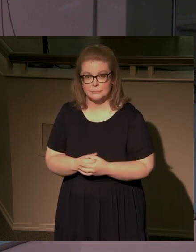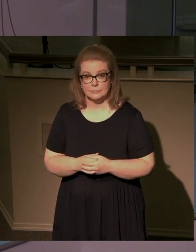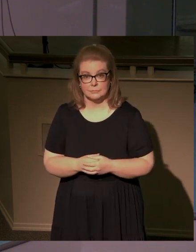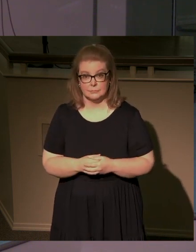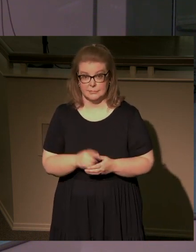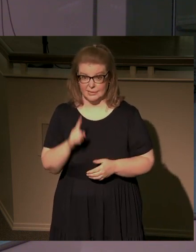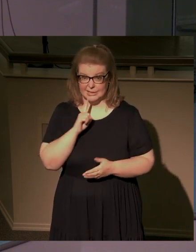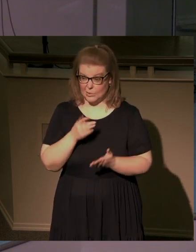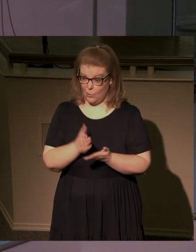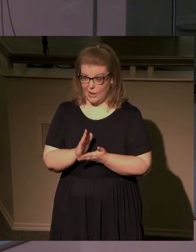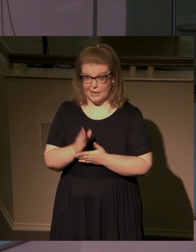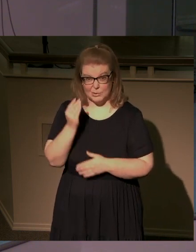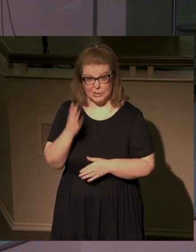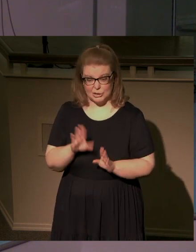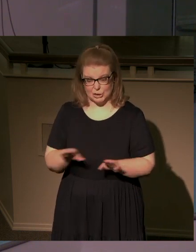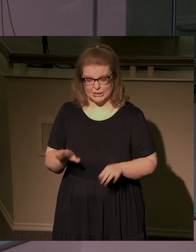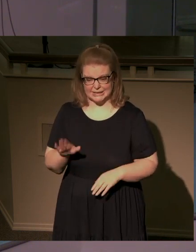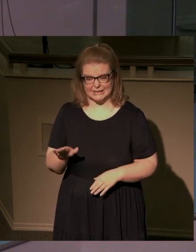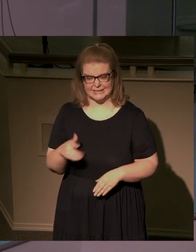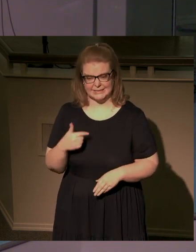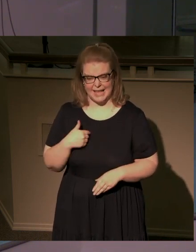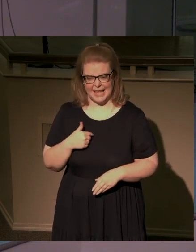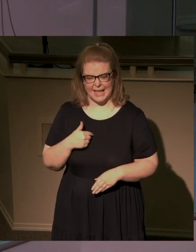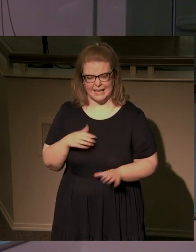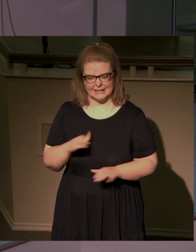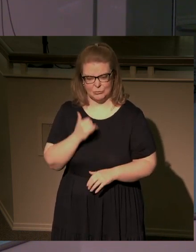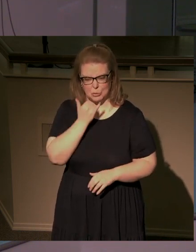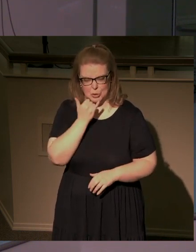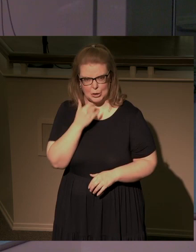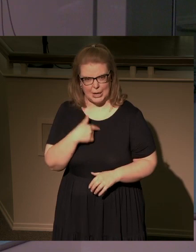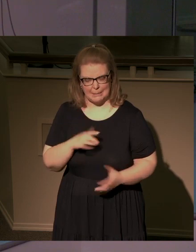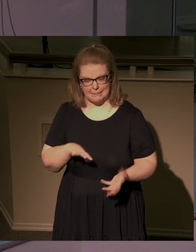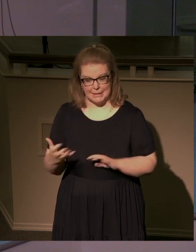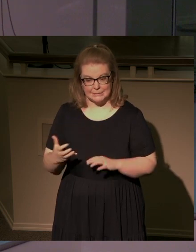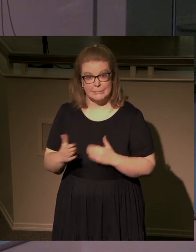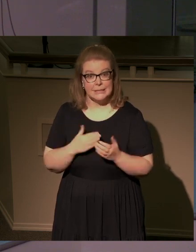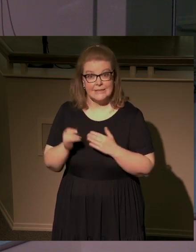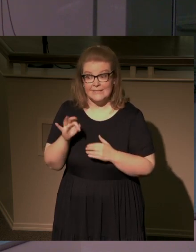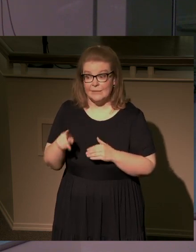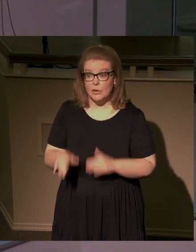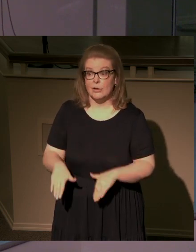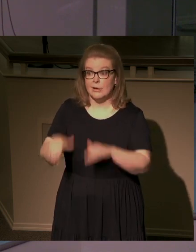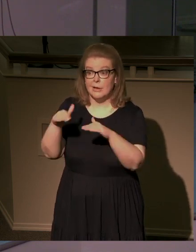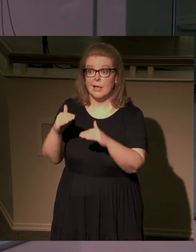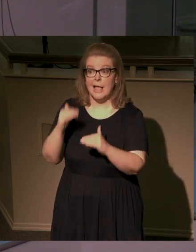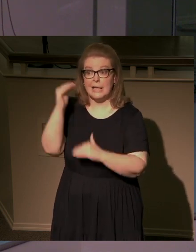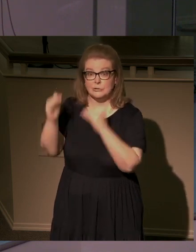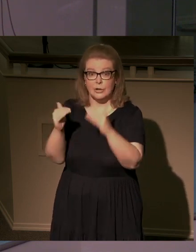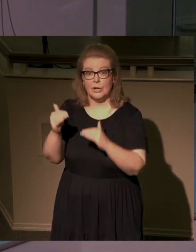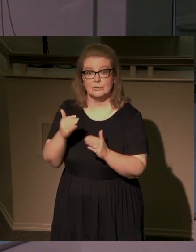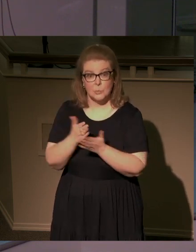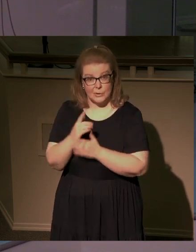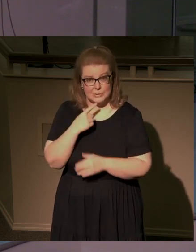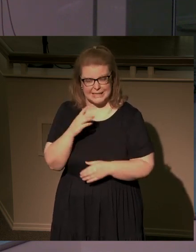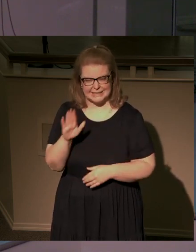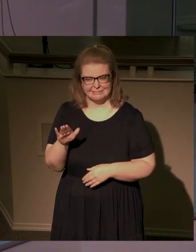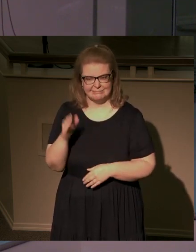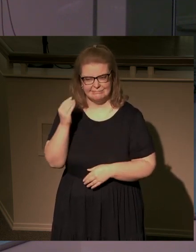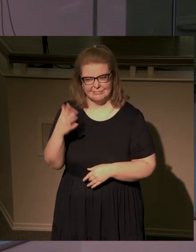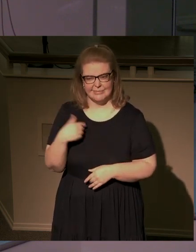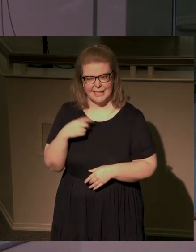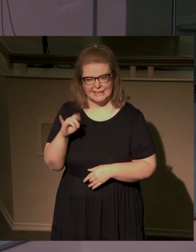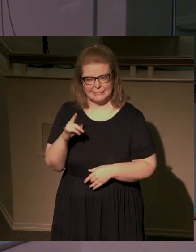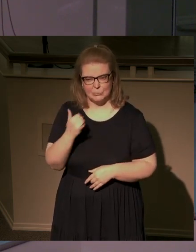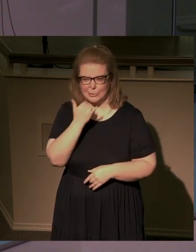to tell your children that you messed up? Even if they're adult children, is it okay to say, I got it wrong?